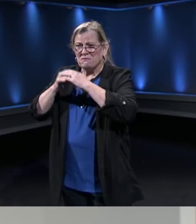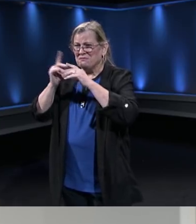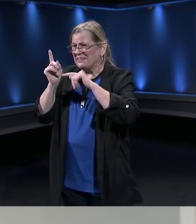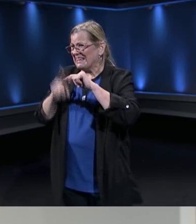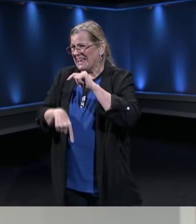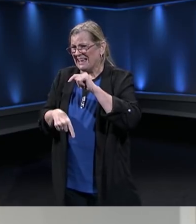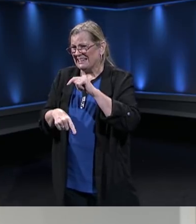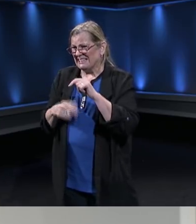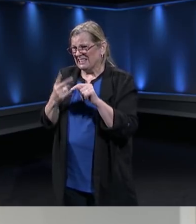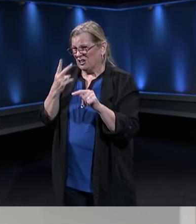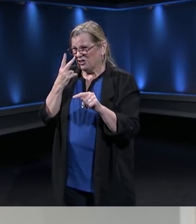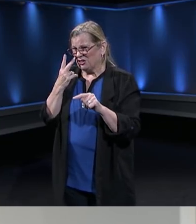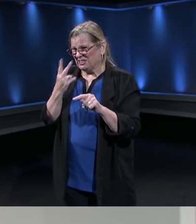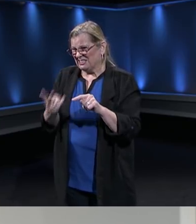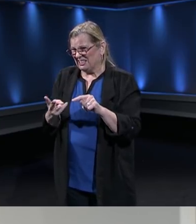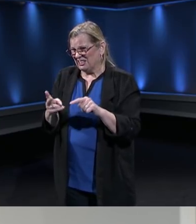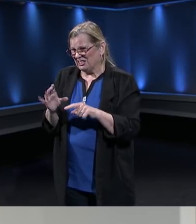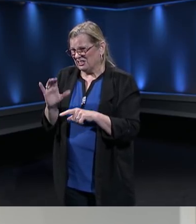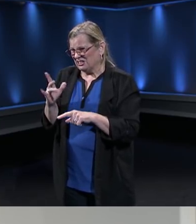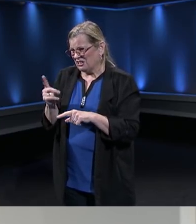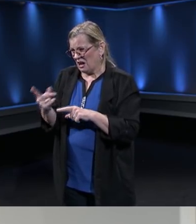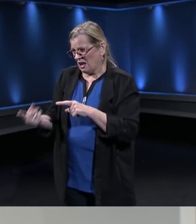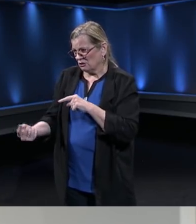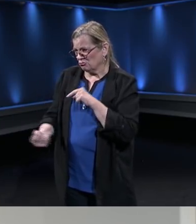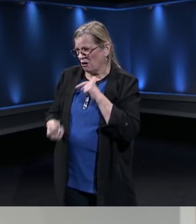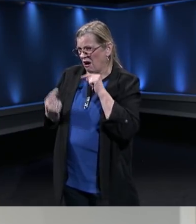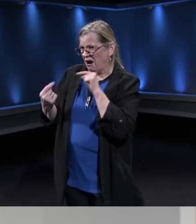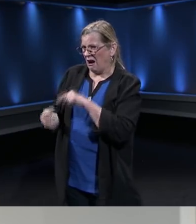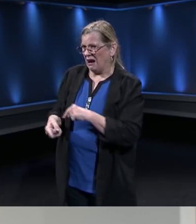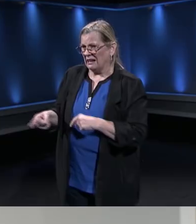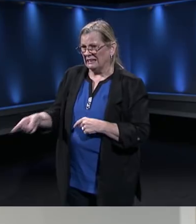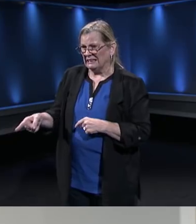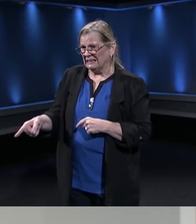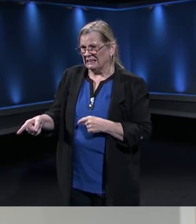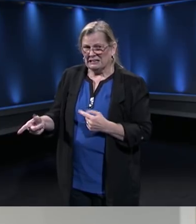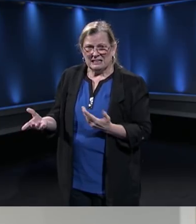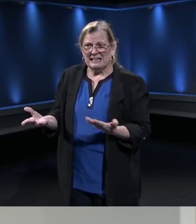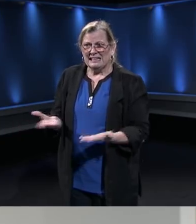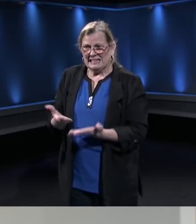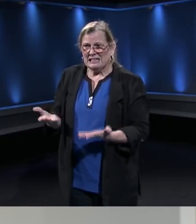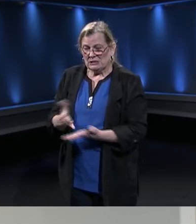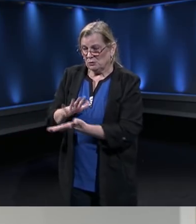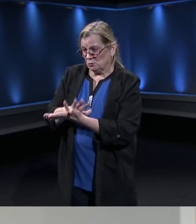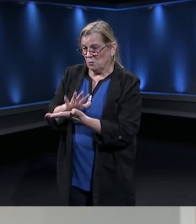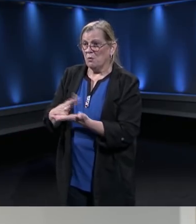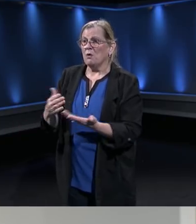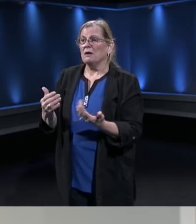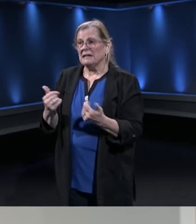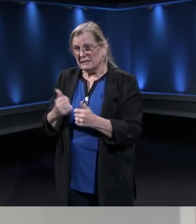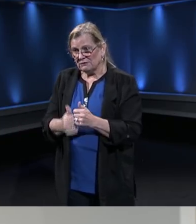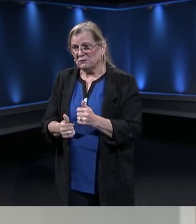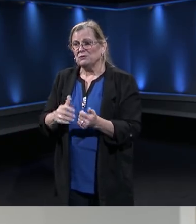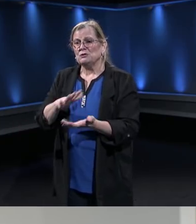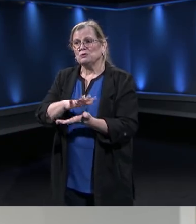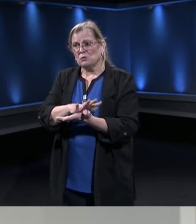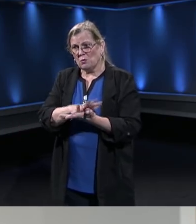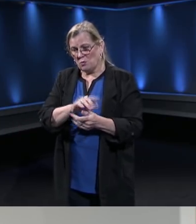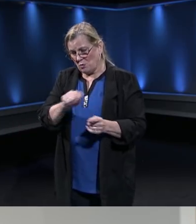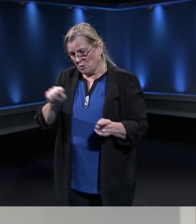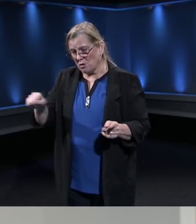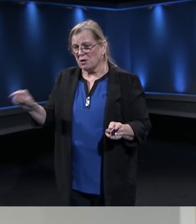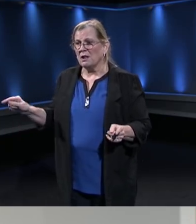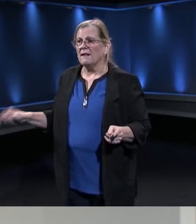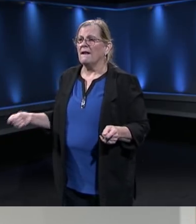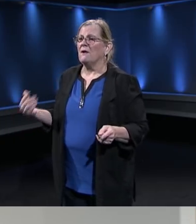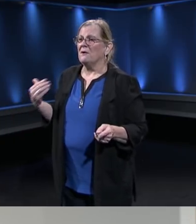your child struggle, people right here in Fairfax County Public Schools, in every single school, are